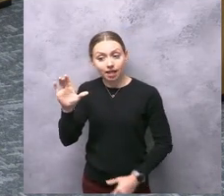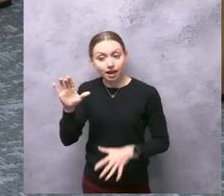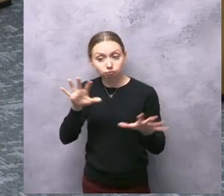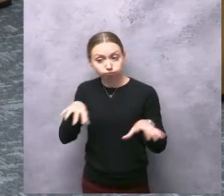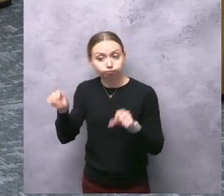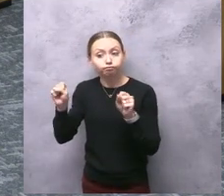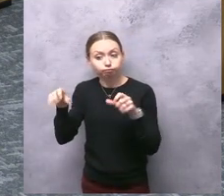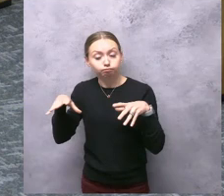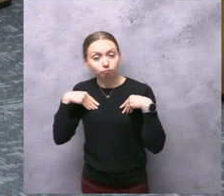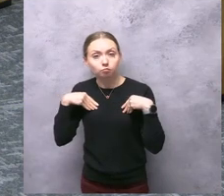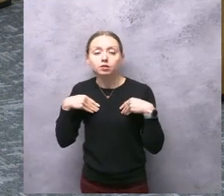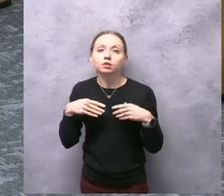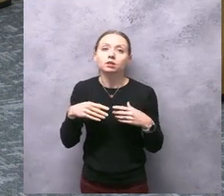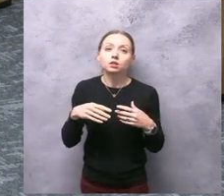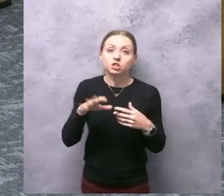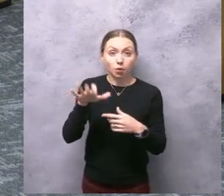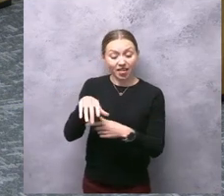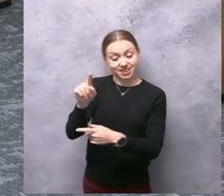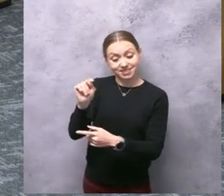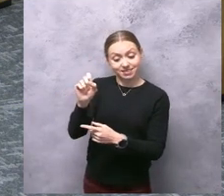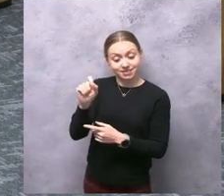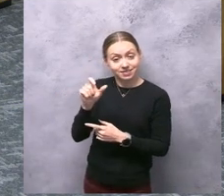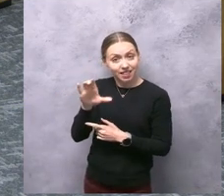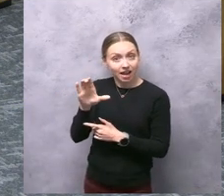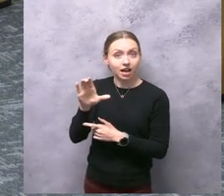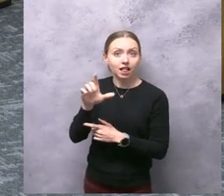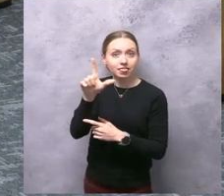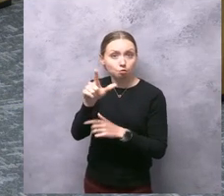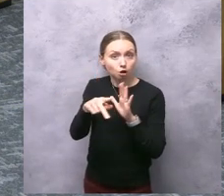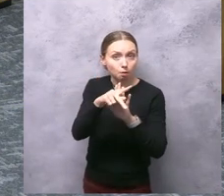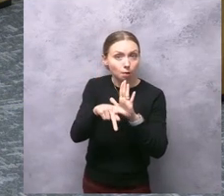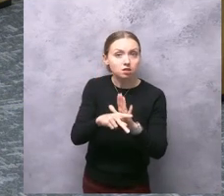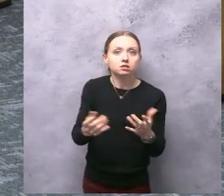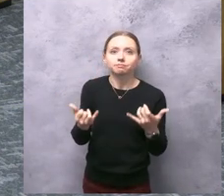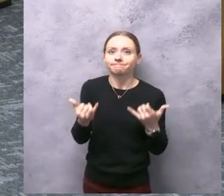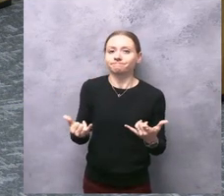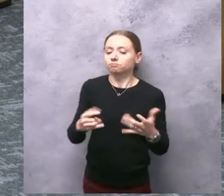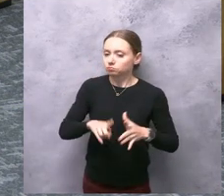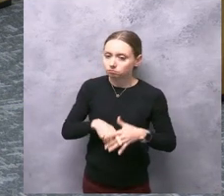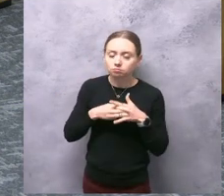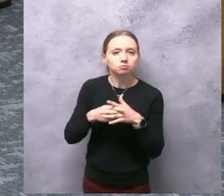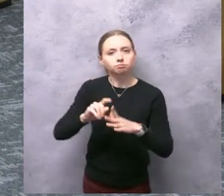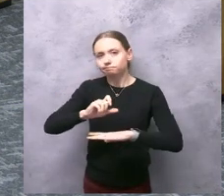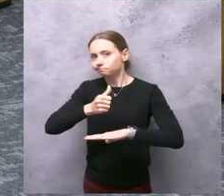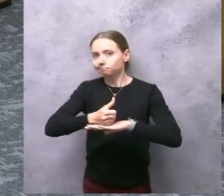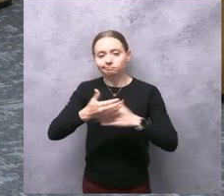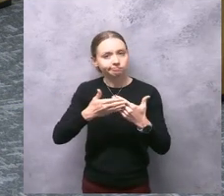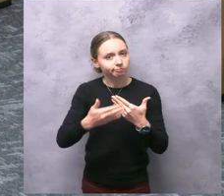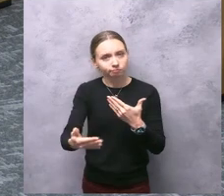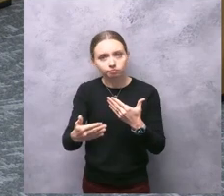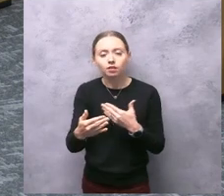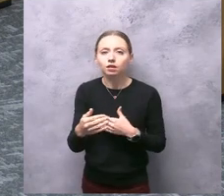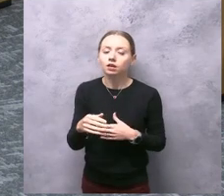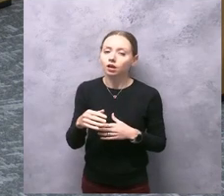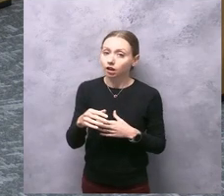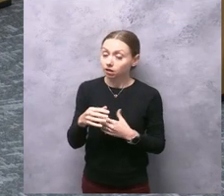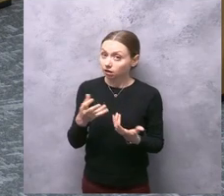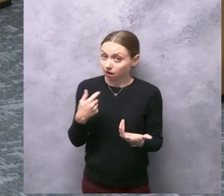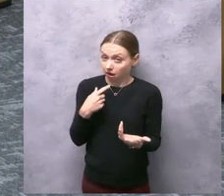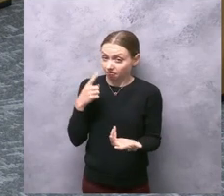that TSLAC library policy is now in effect. And what that says, I think, is